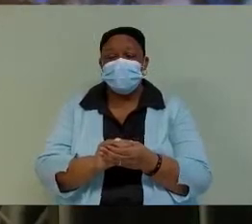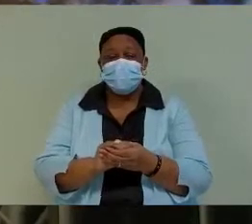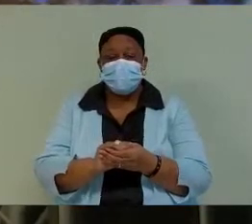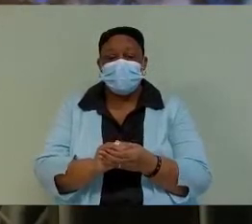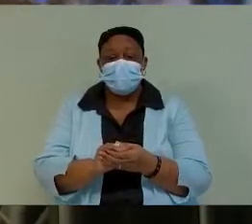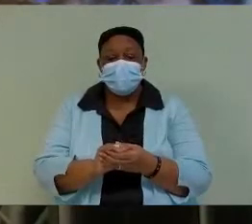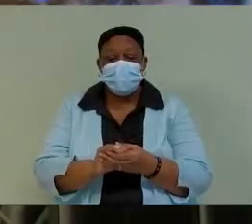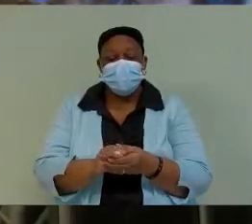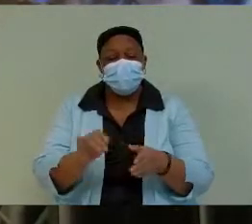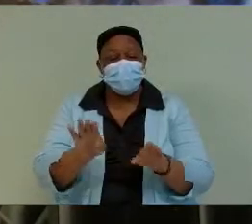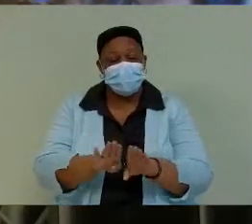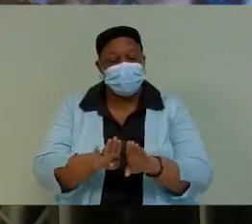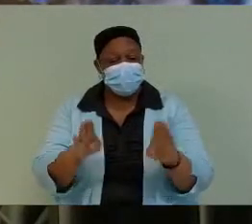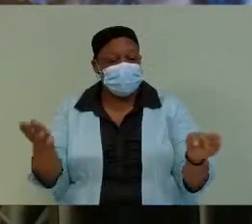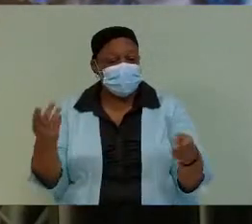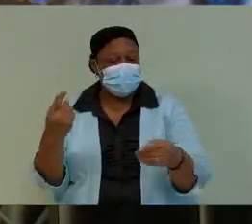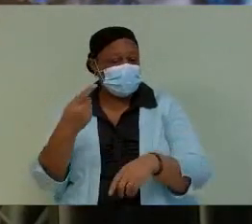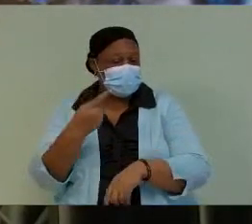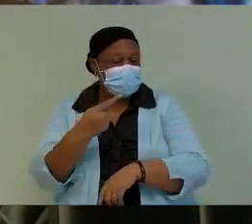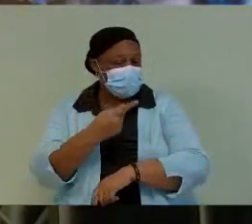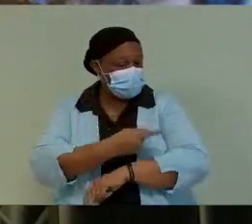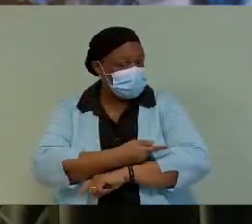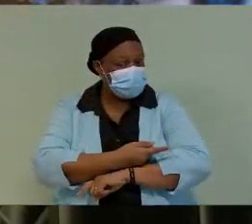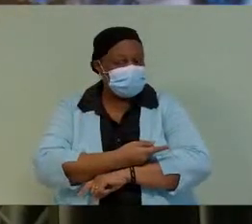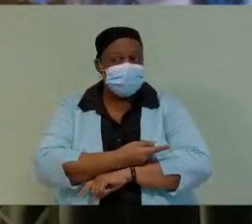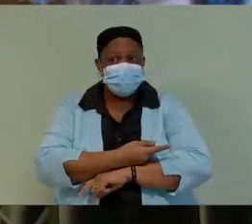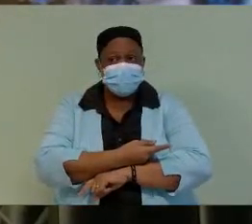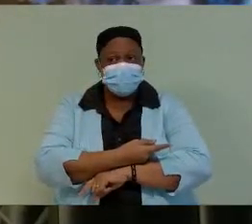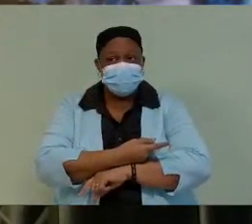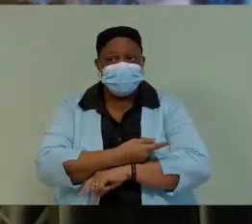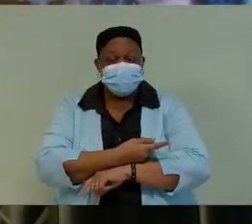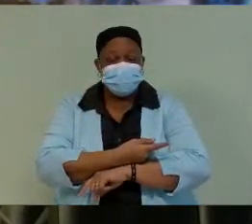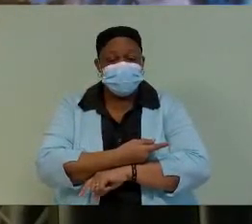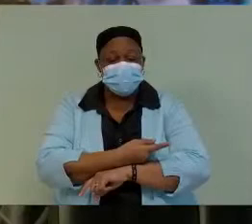Limited days of operation has been